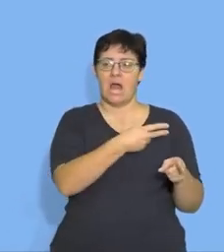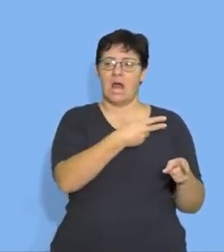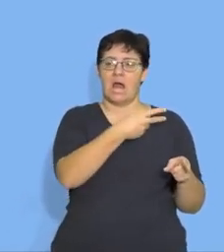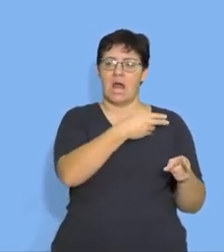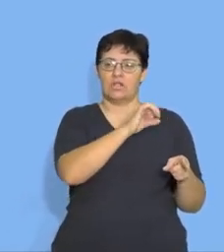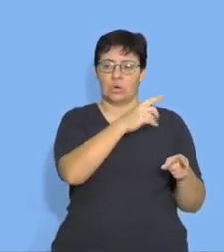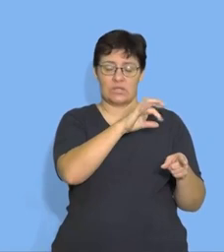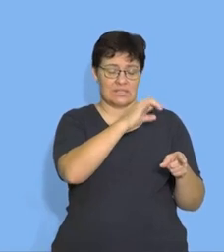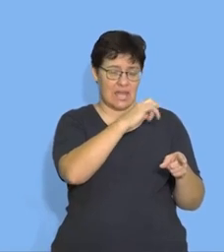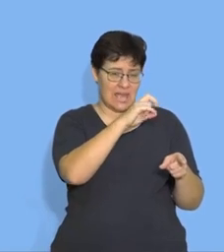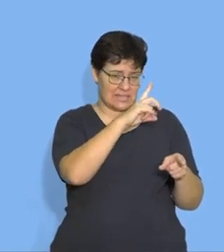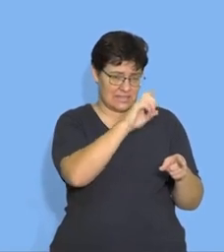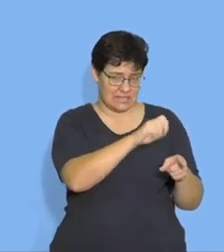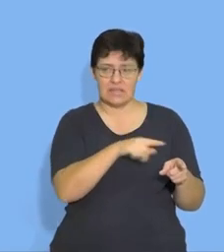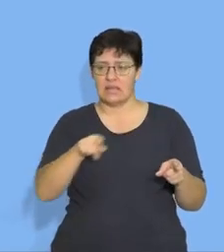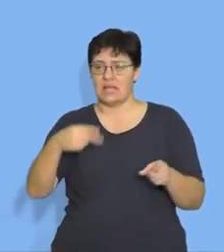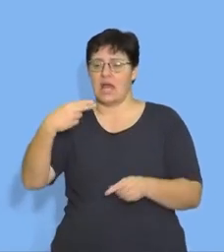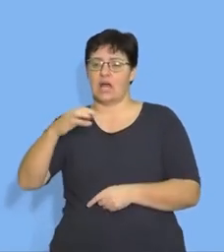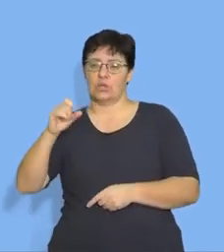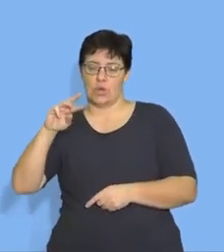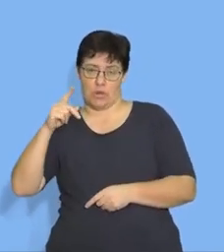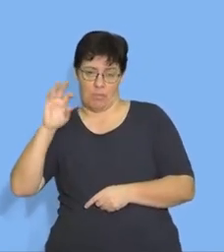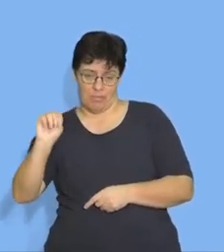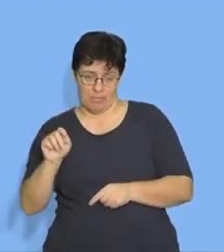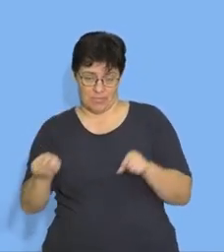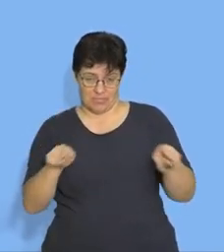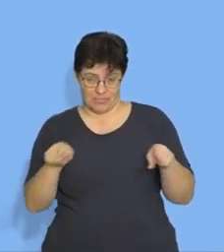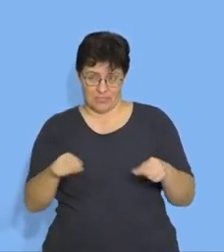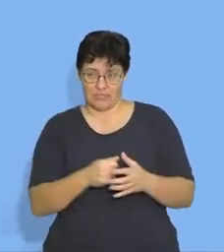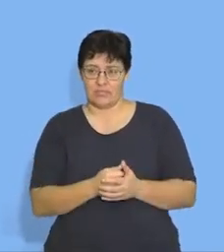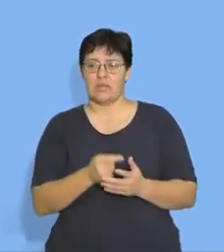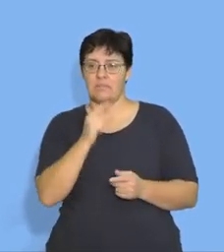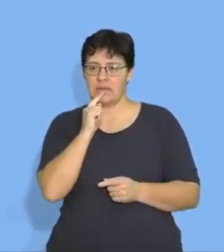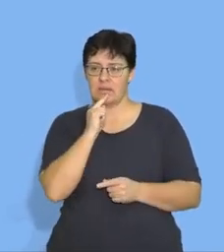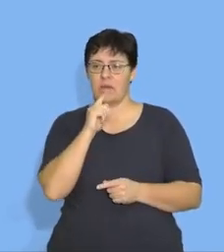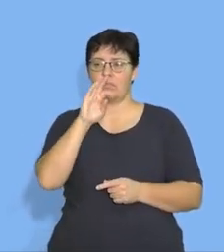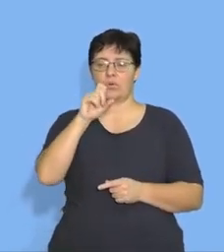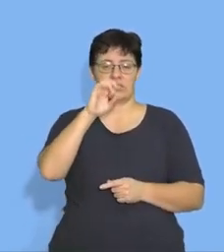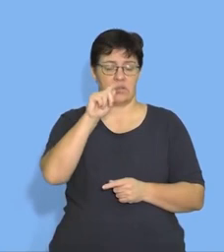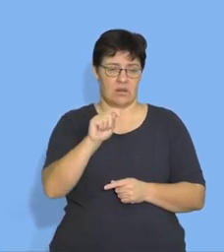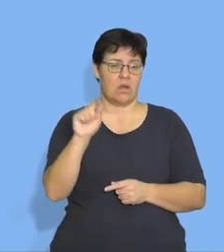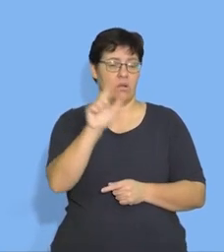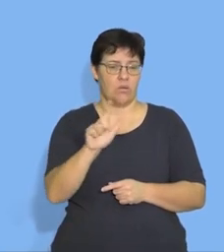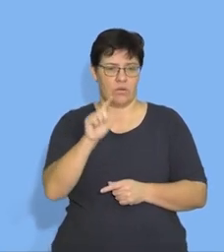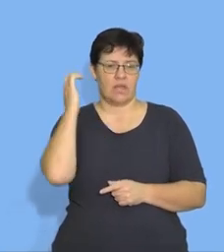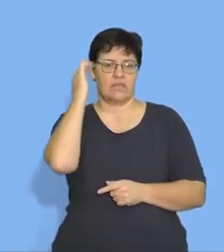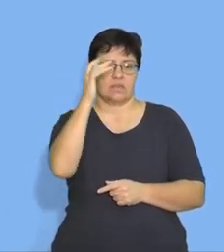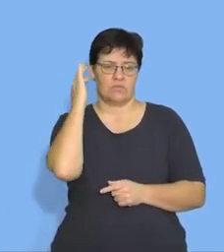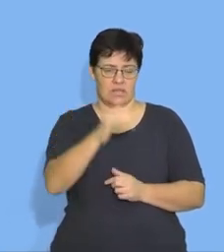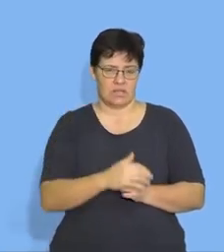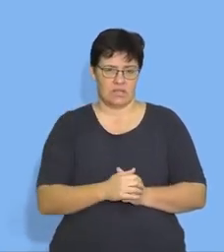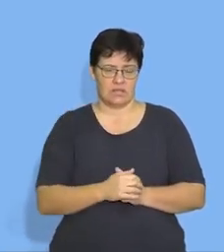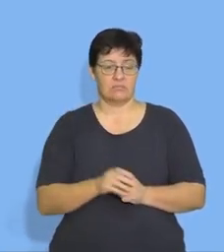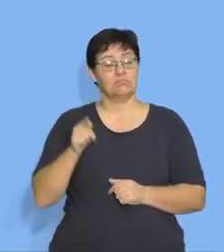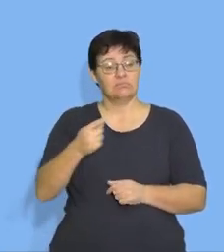as, the hydronium ion. Okay, this takes us to the Bronsted-Lowry theory of the bases. So Bronsted theory says